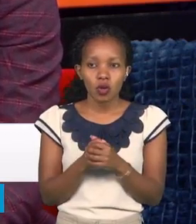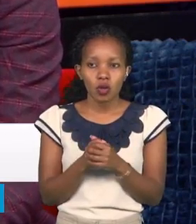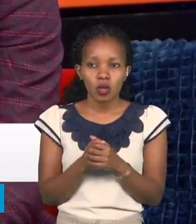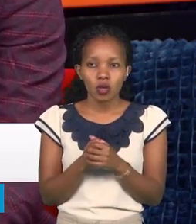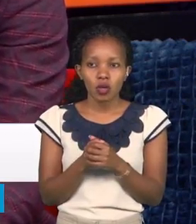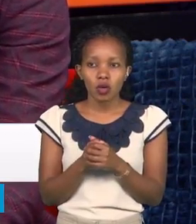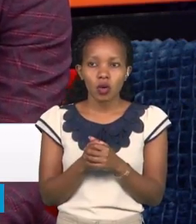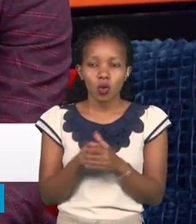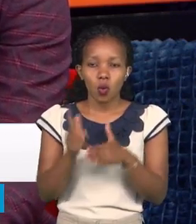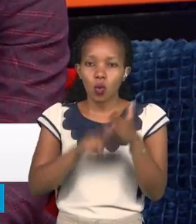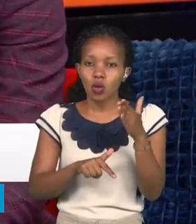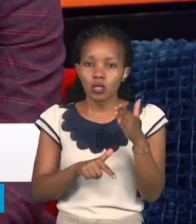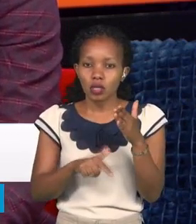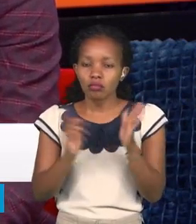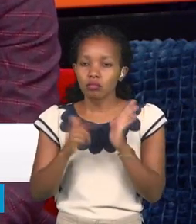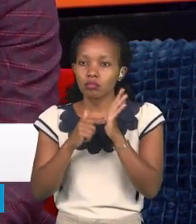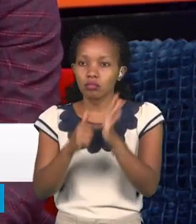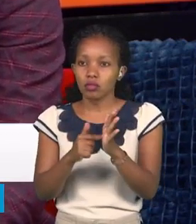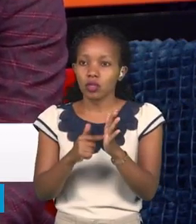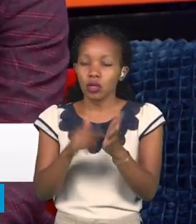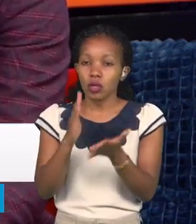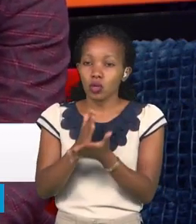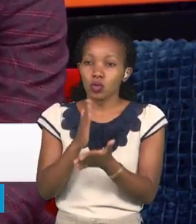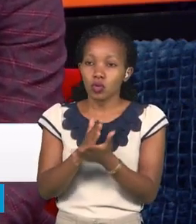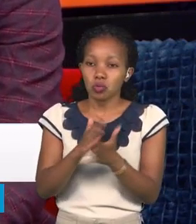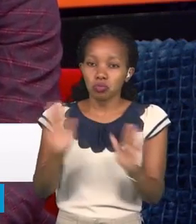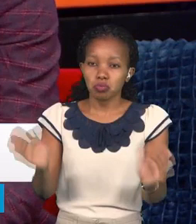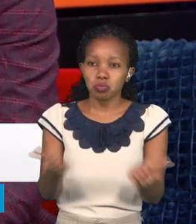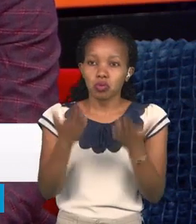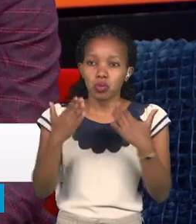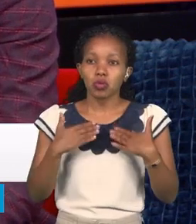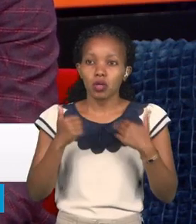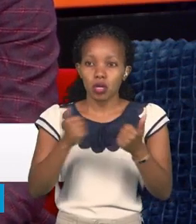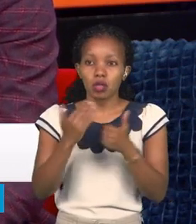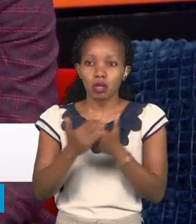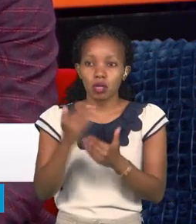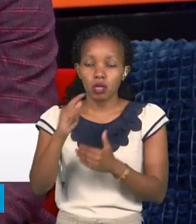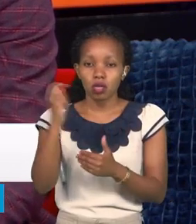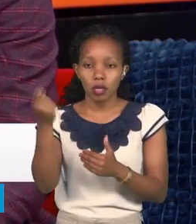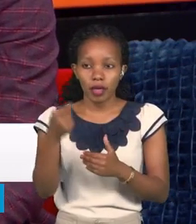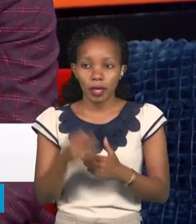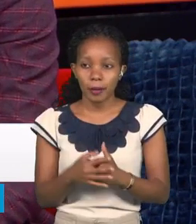are the markers? What are the indications that, of course, promote this growth of healthcare in Kenya?